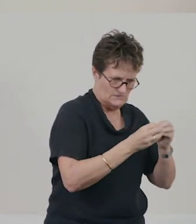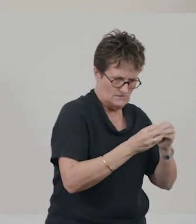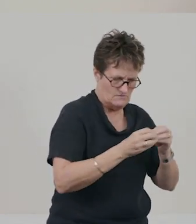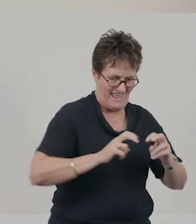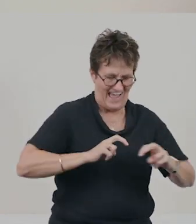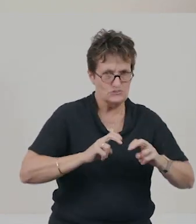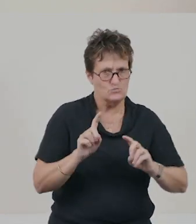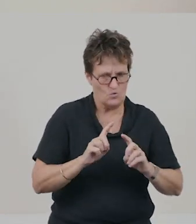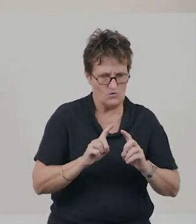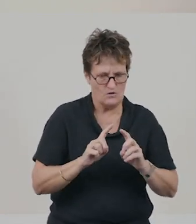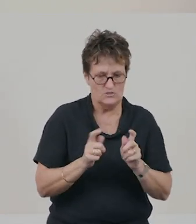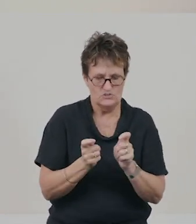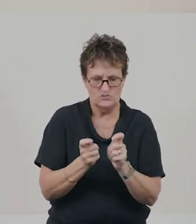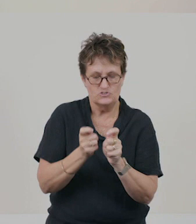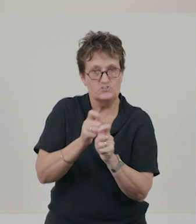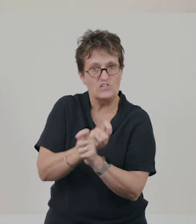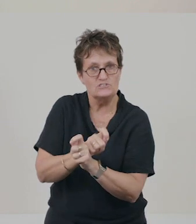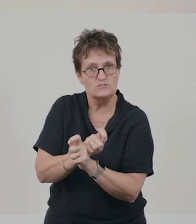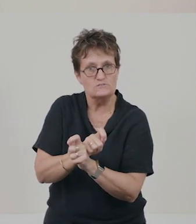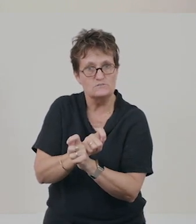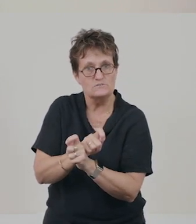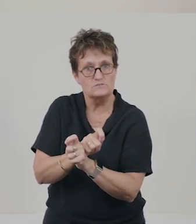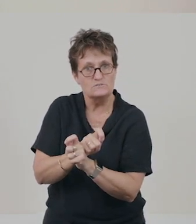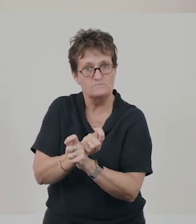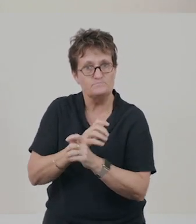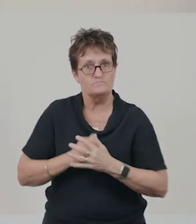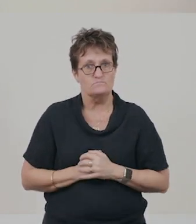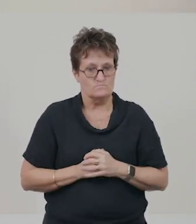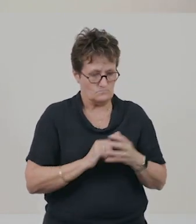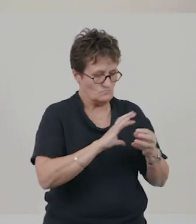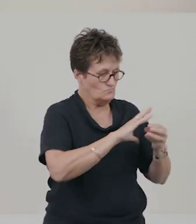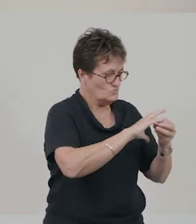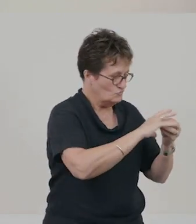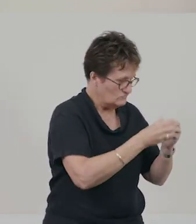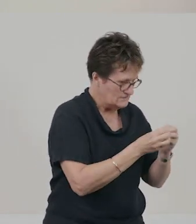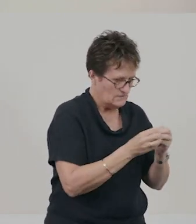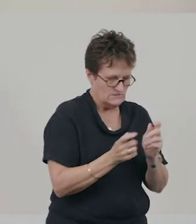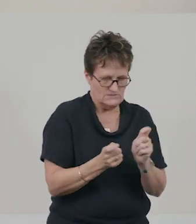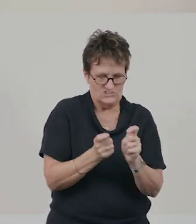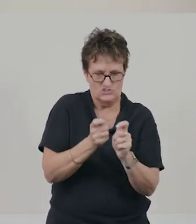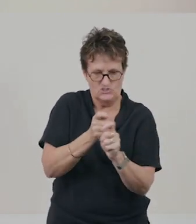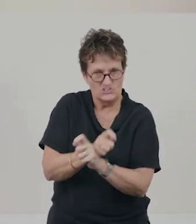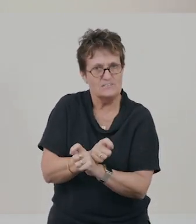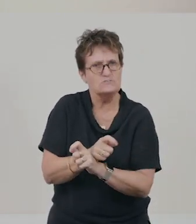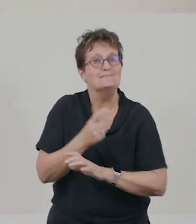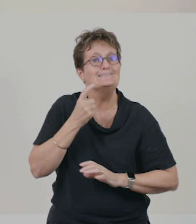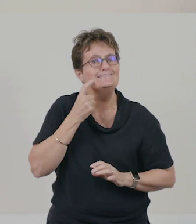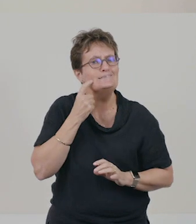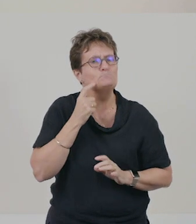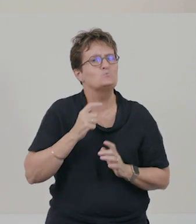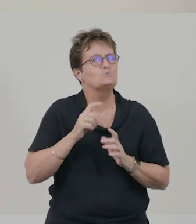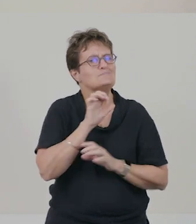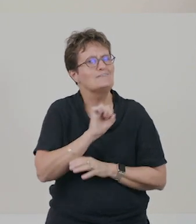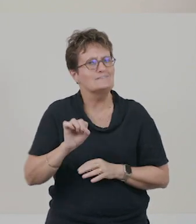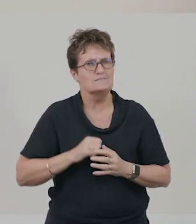and an action or happening. Changes. The chrysalis changes is a simple